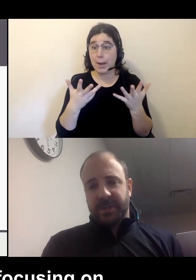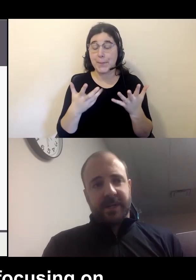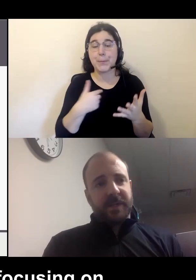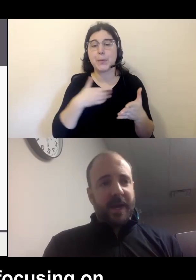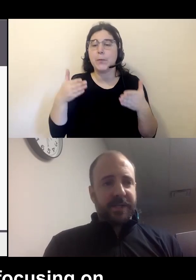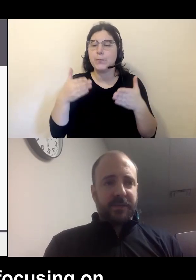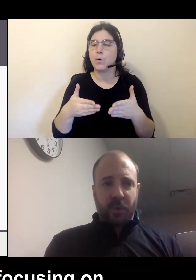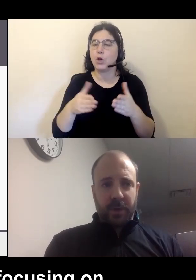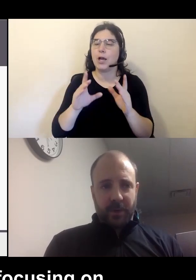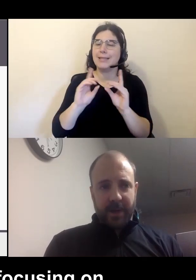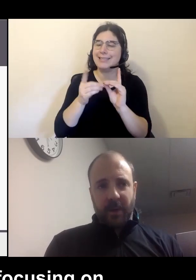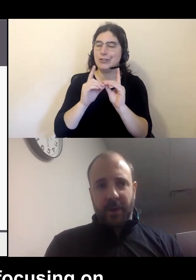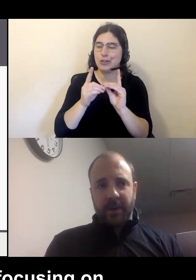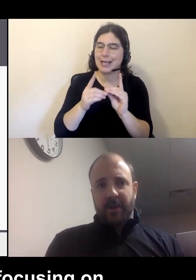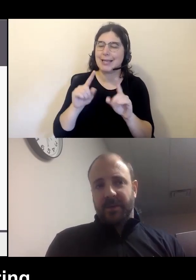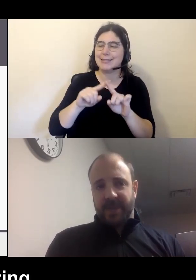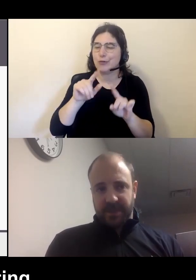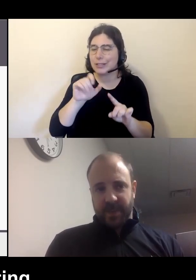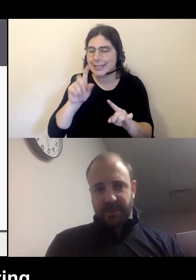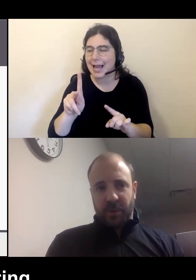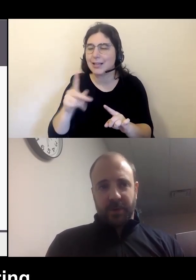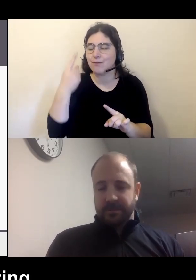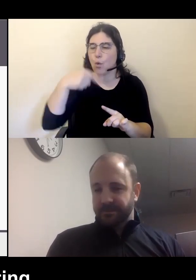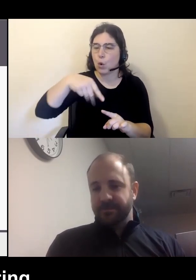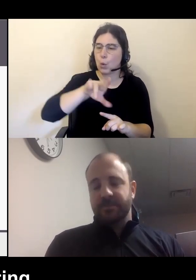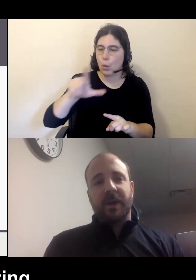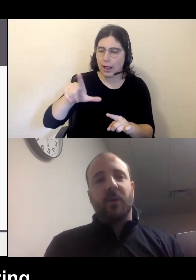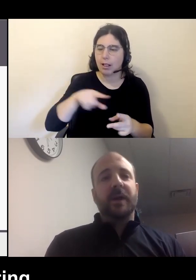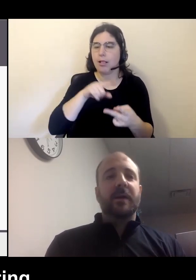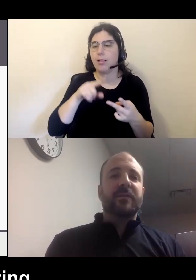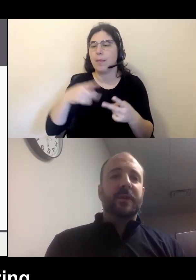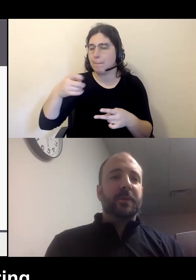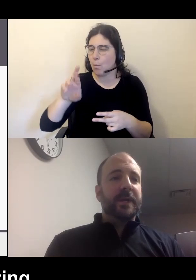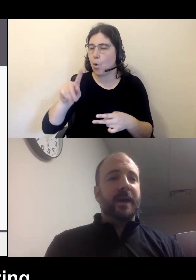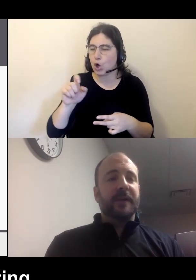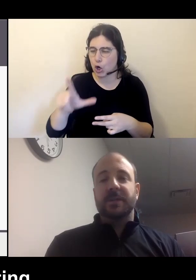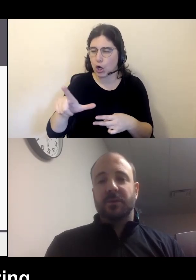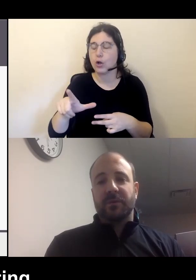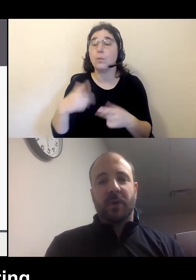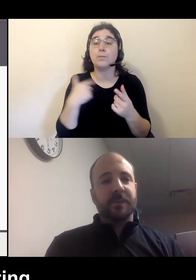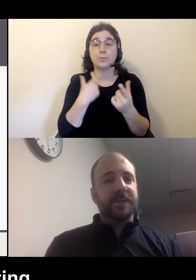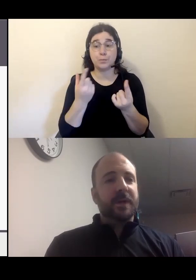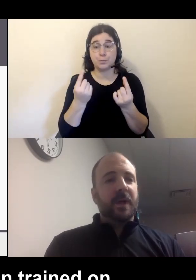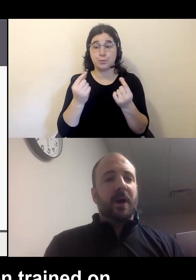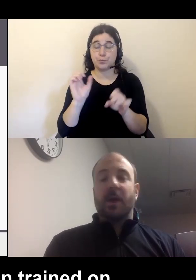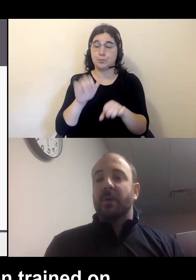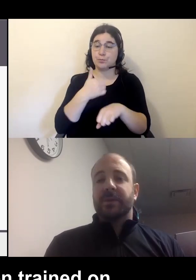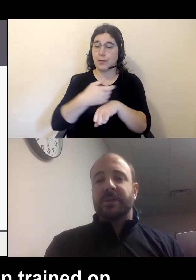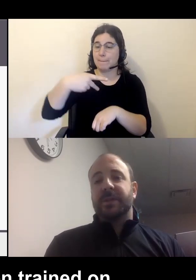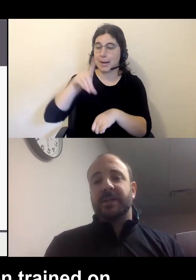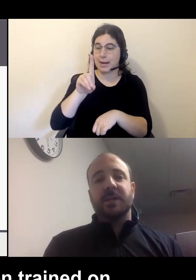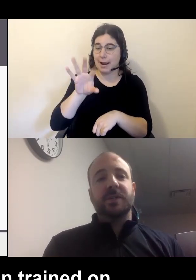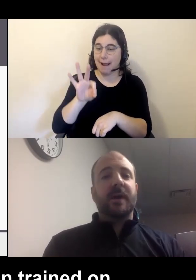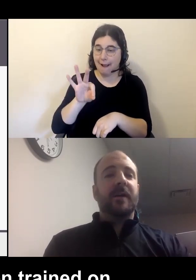on digitizing tasks for Quill Learning Network for the task-based portal by creating fillable PDFs and Google Forms. Along